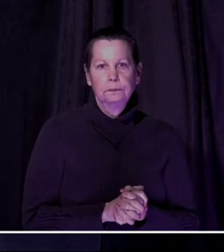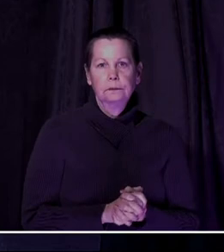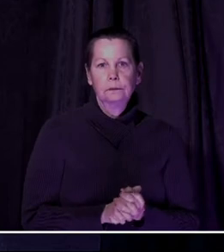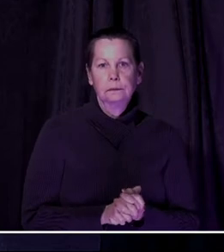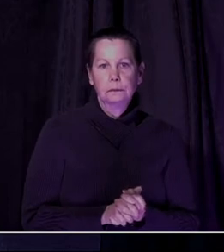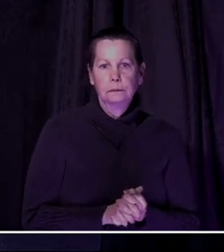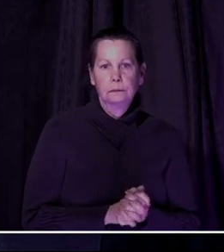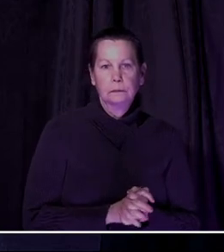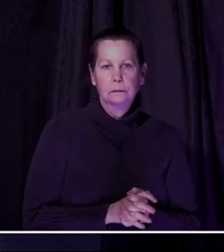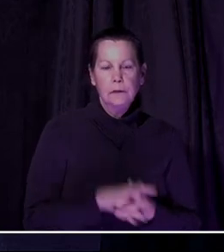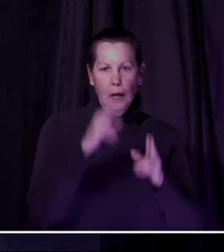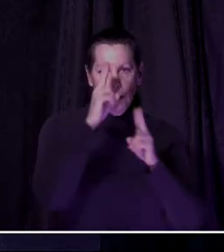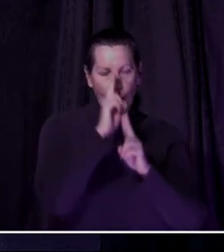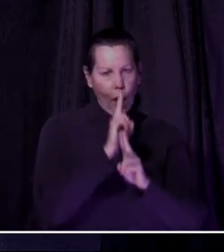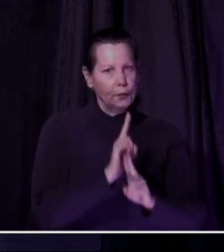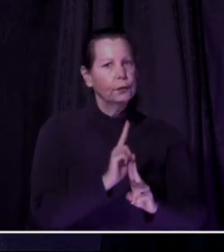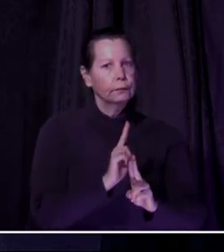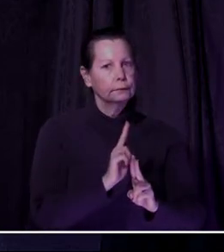No, honor